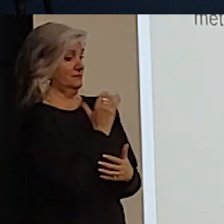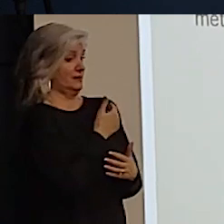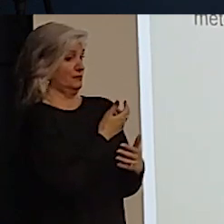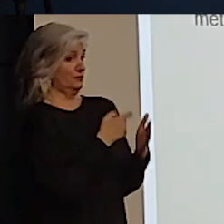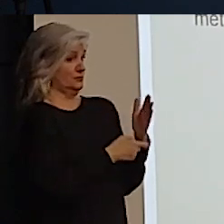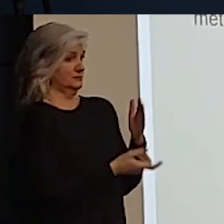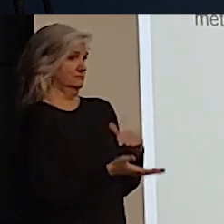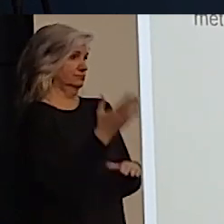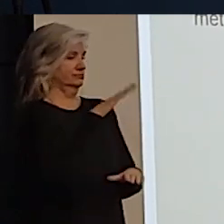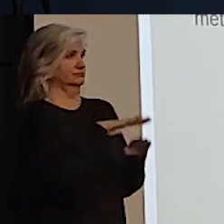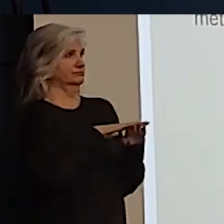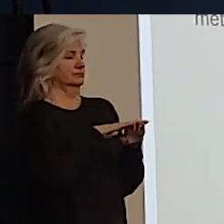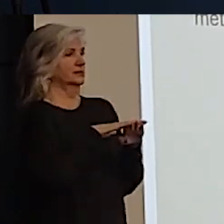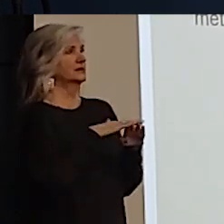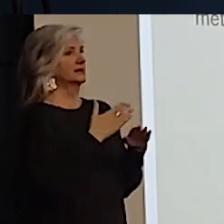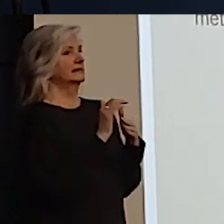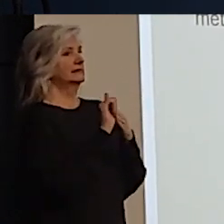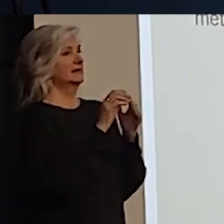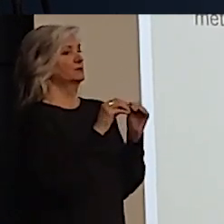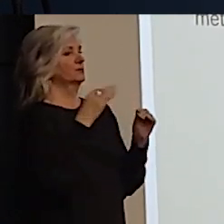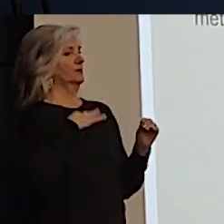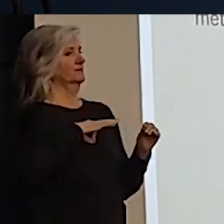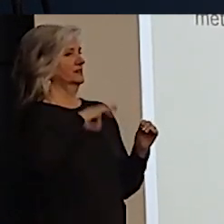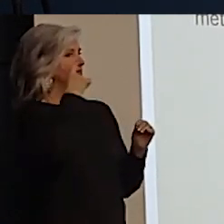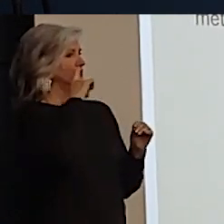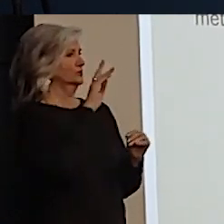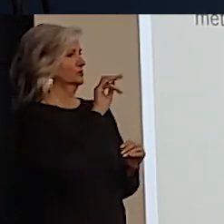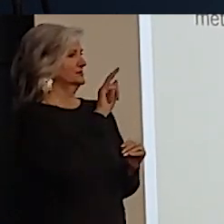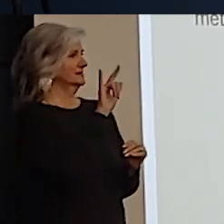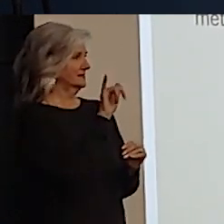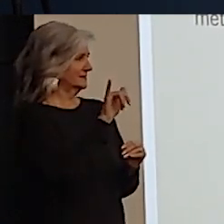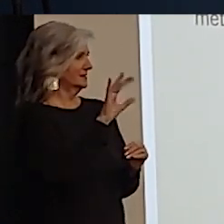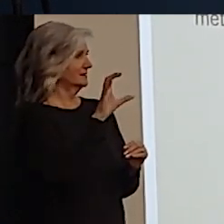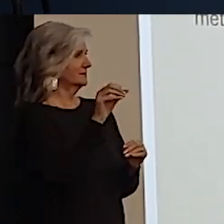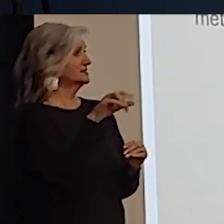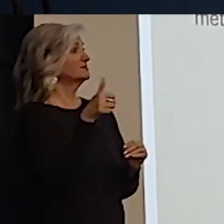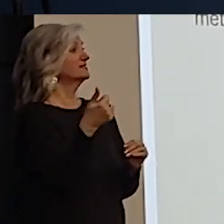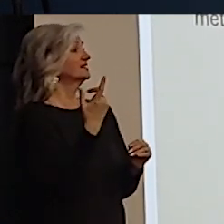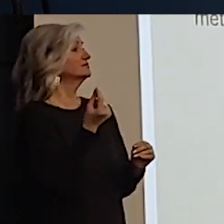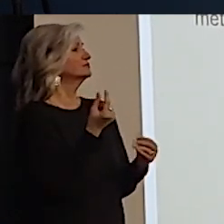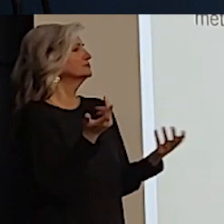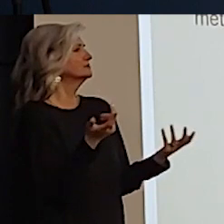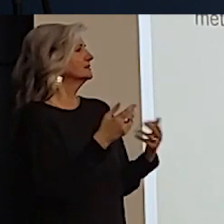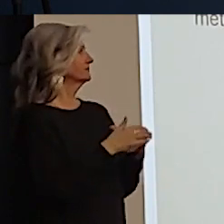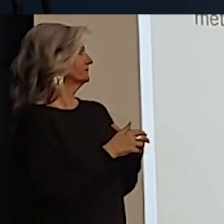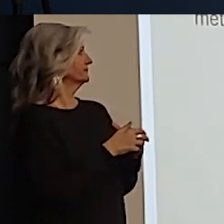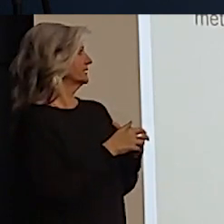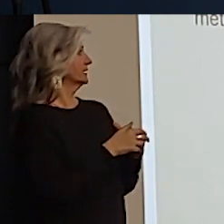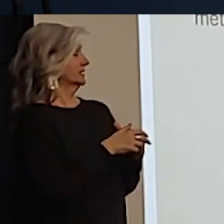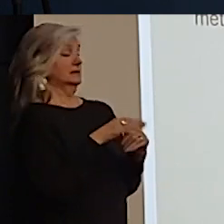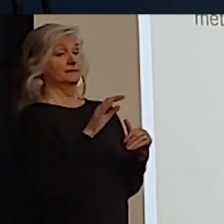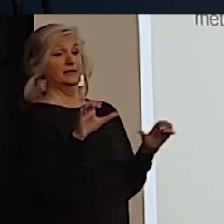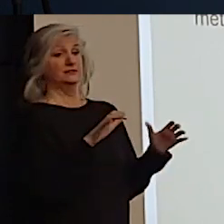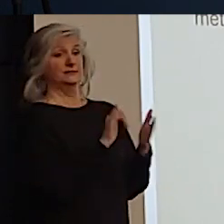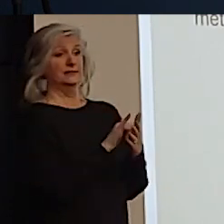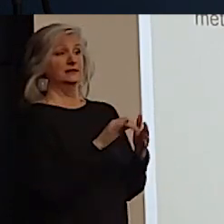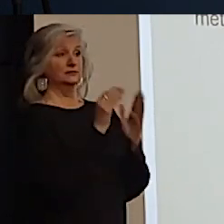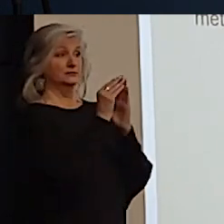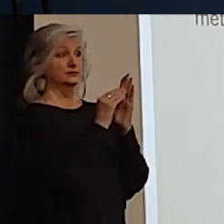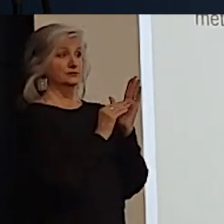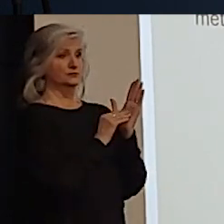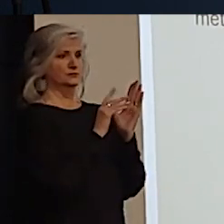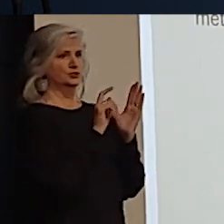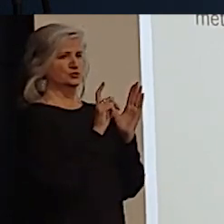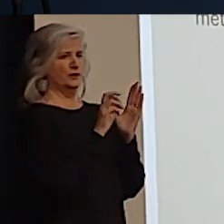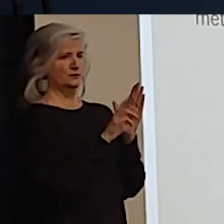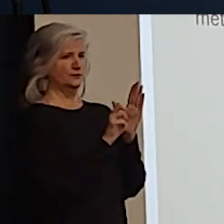capital options that lead to more profits for utility companies, what else have they done? So by doing that, well, first of all, those trackers, the